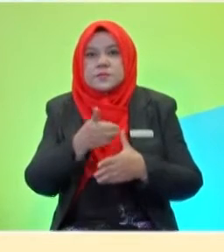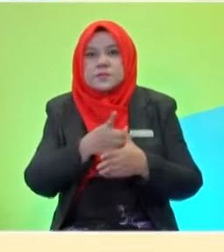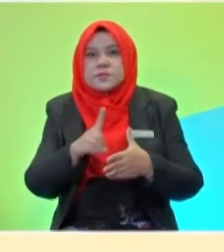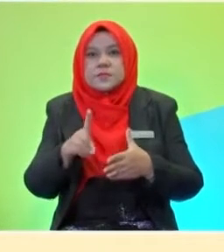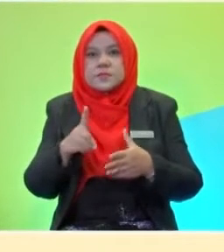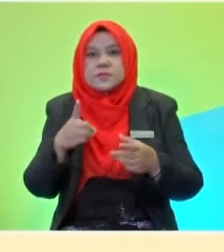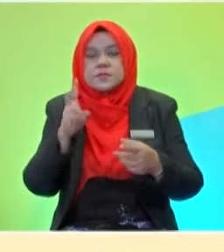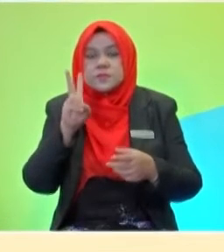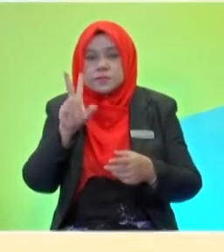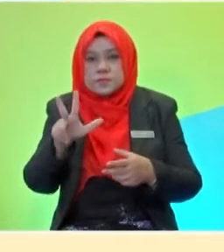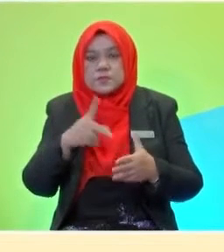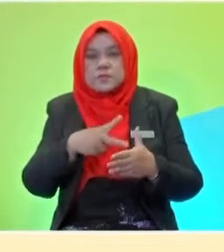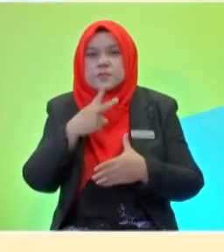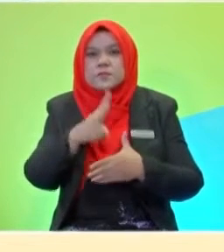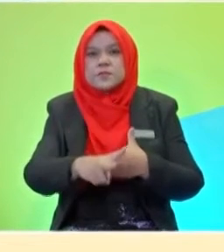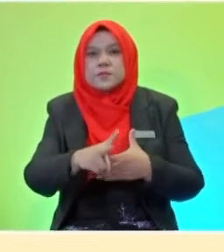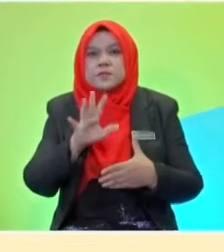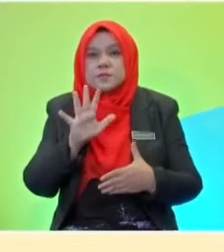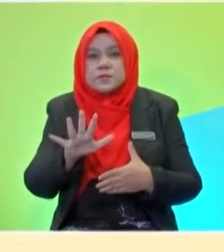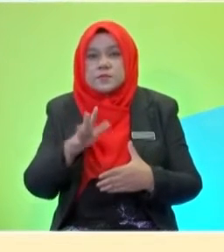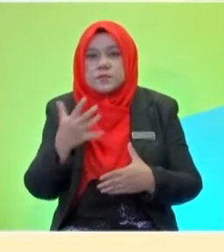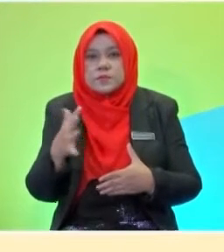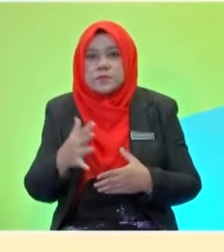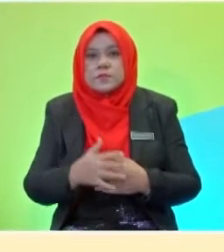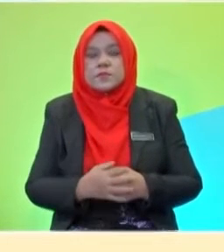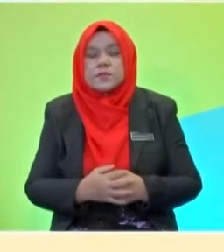15? Alicia, can you help me, Alicia?